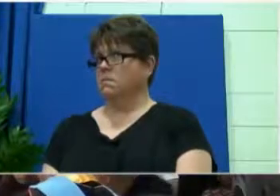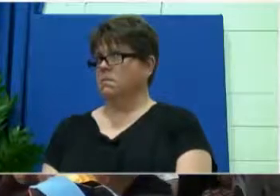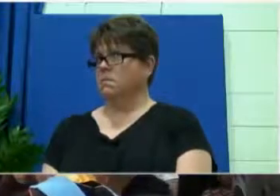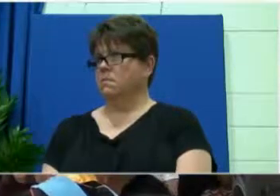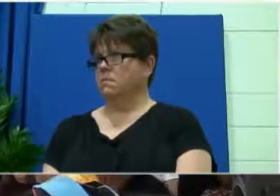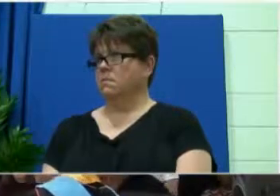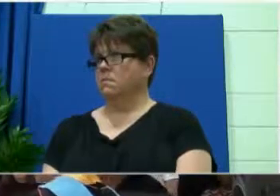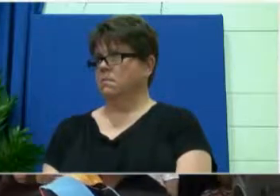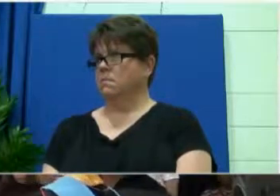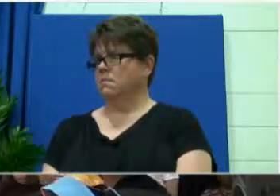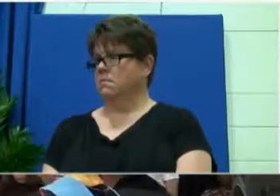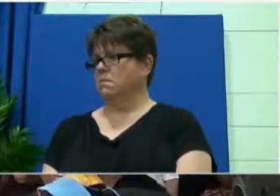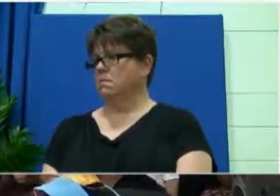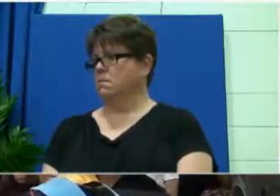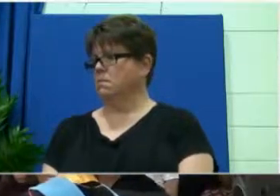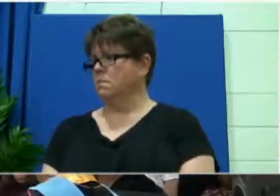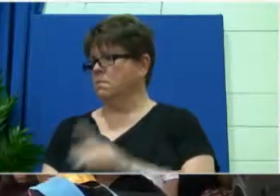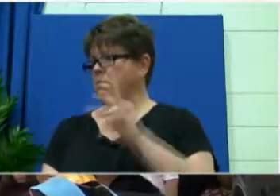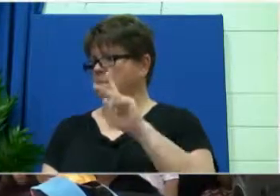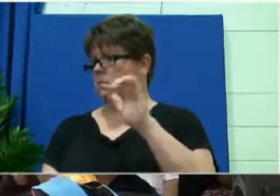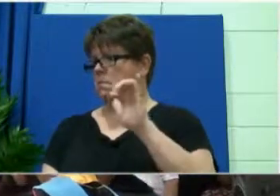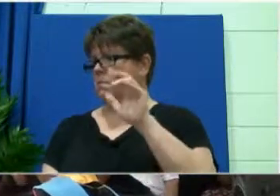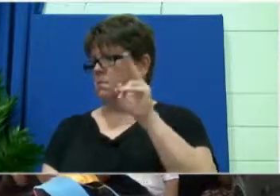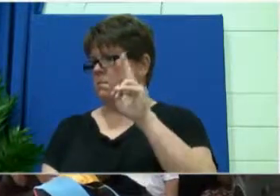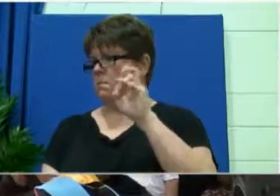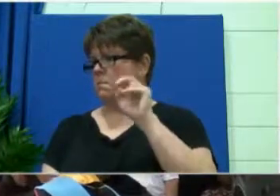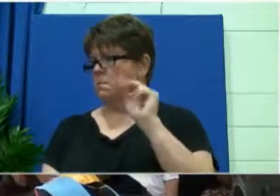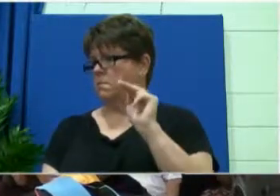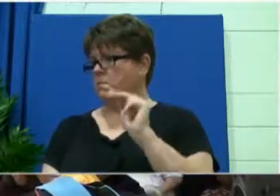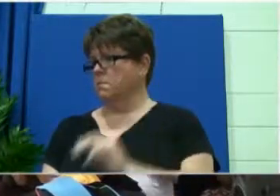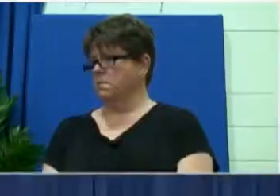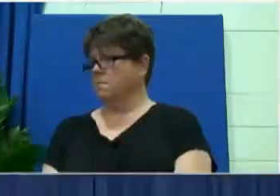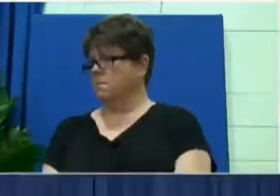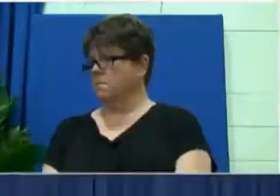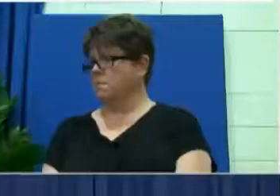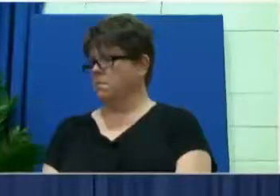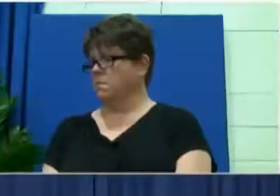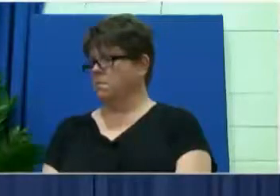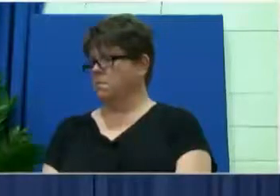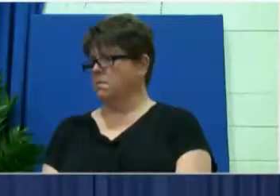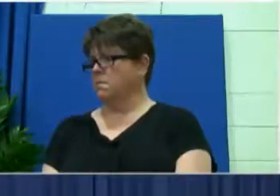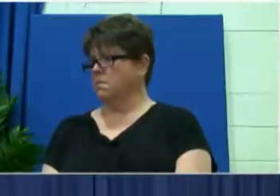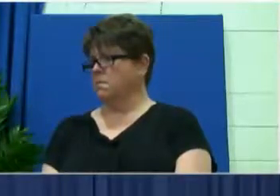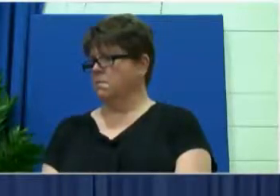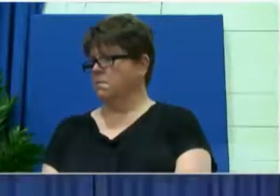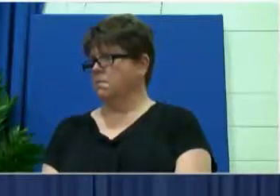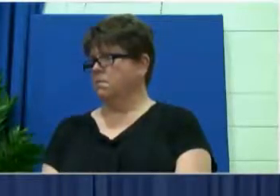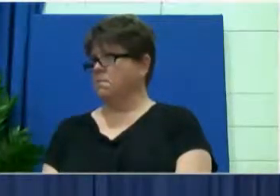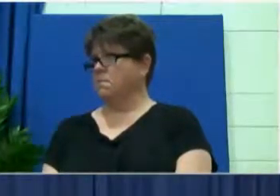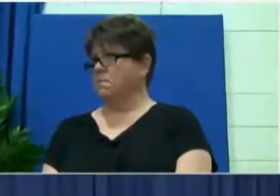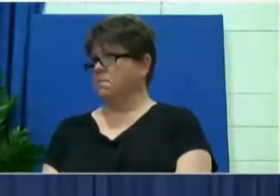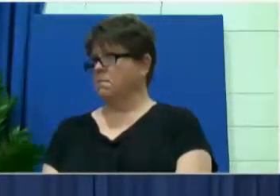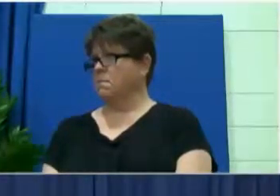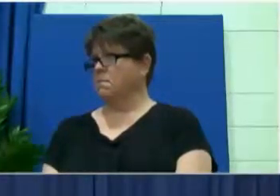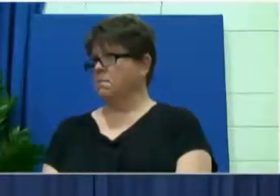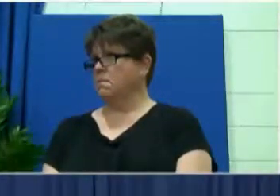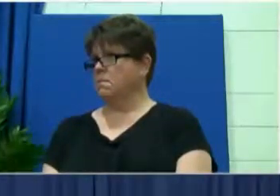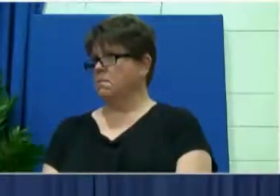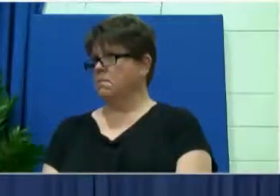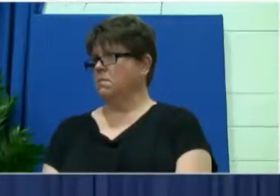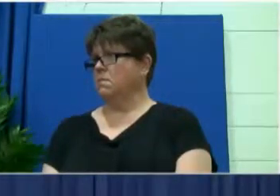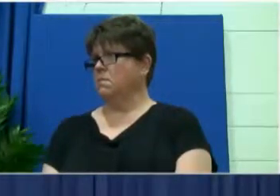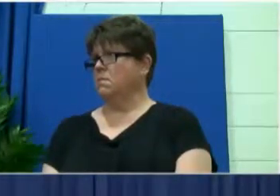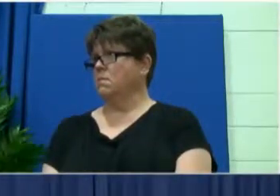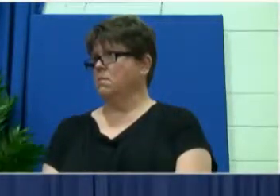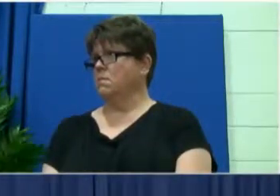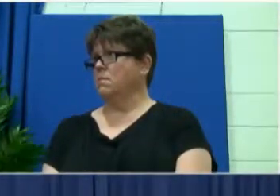Kelly Michelle Urban, cum laude, Physical Therapy Assistant, AAS, diploma presented by her mother, Beth Urban, who